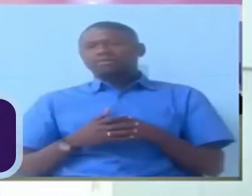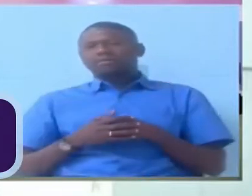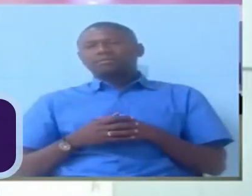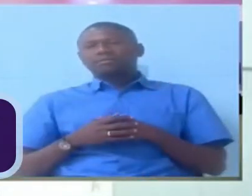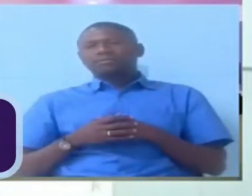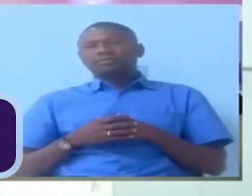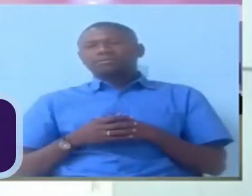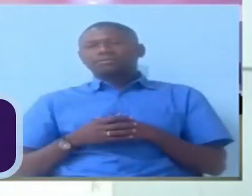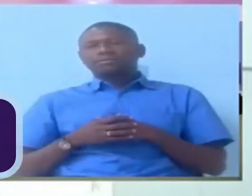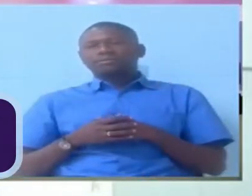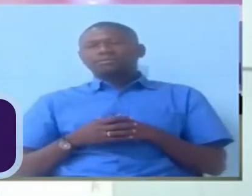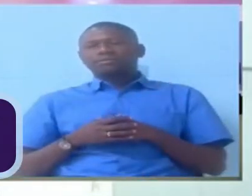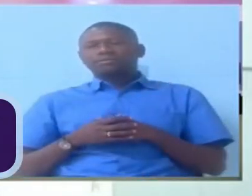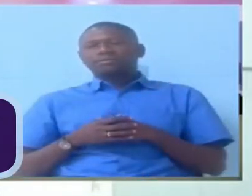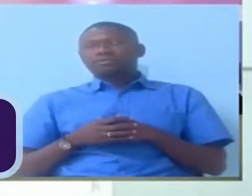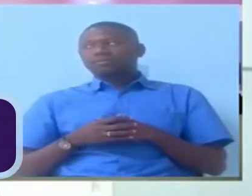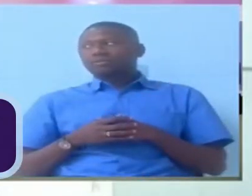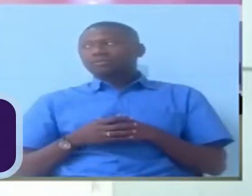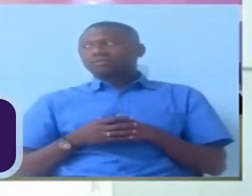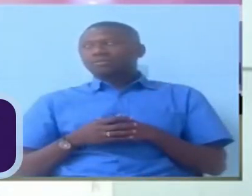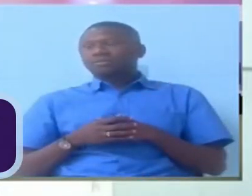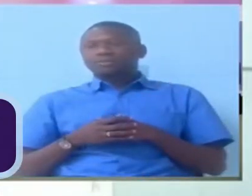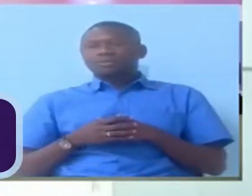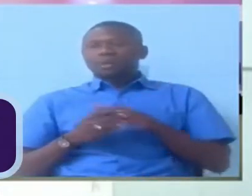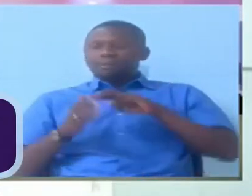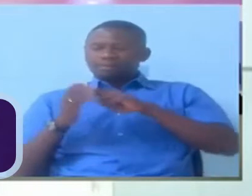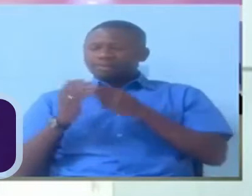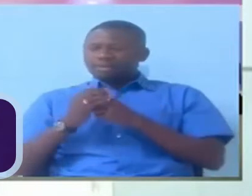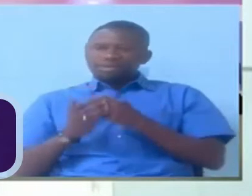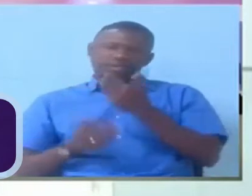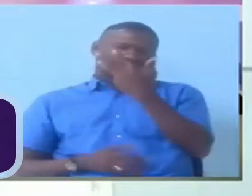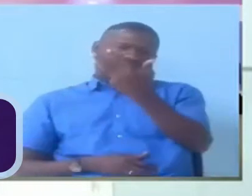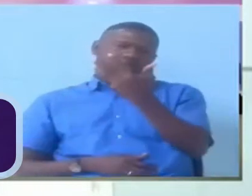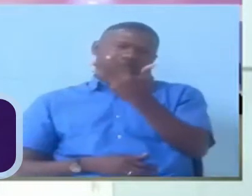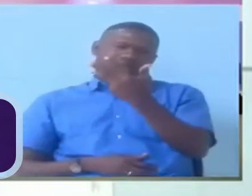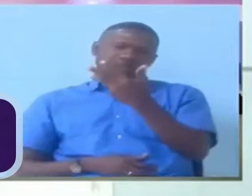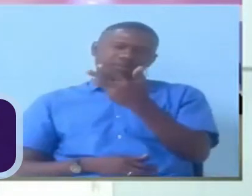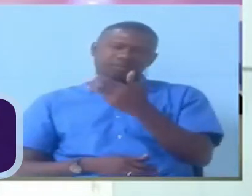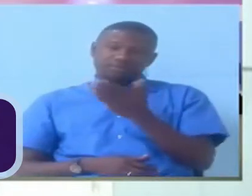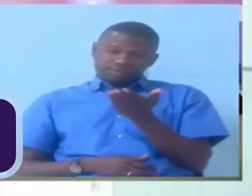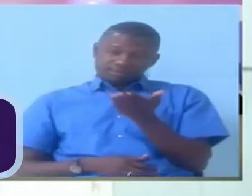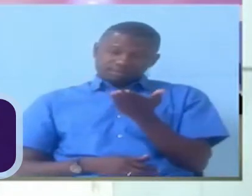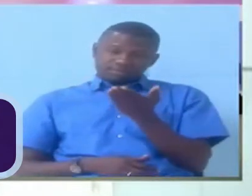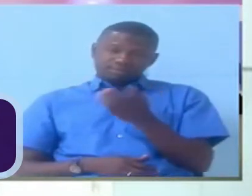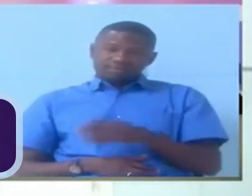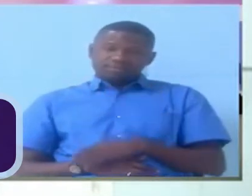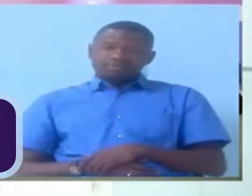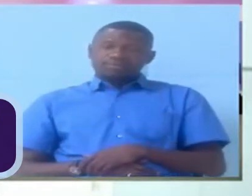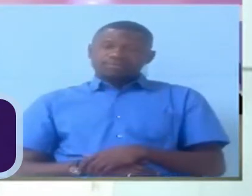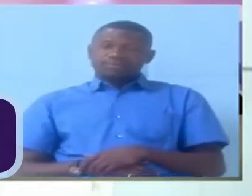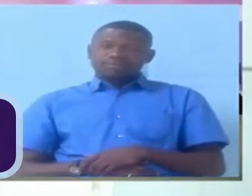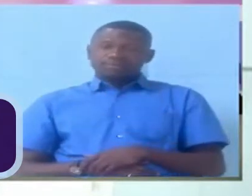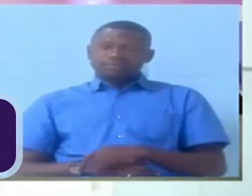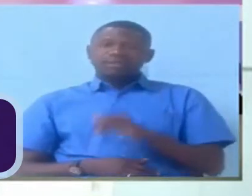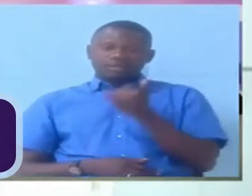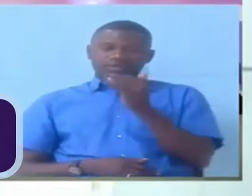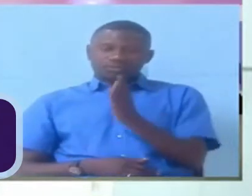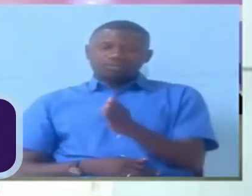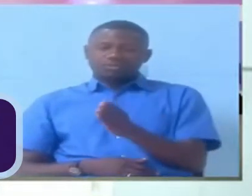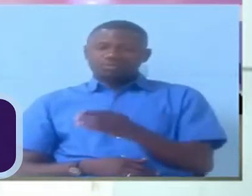ganye soto di bag. Iko ol kafu nyomane. And then they give you a division. Zani o kedore safu ko komi ye number min